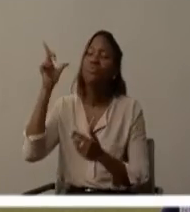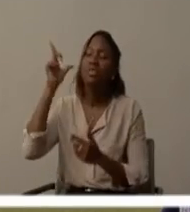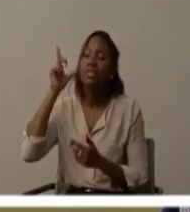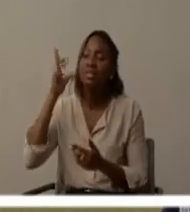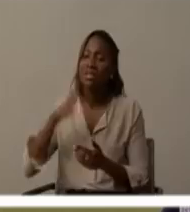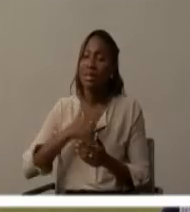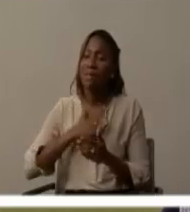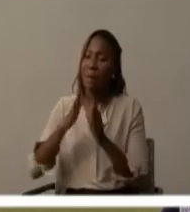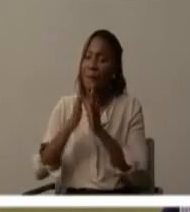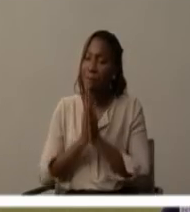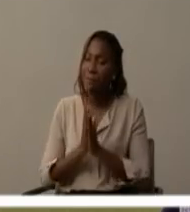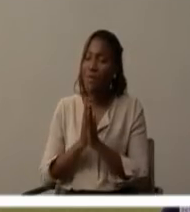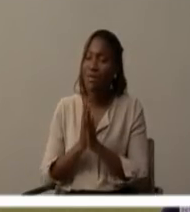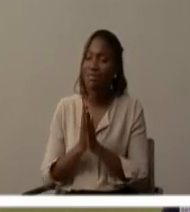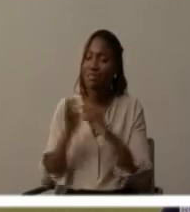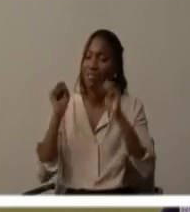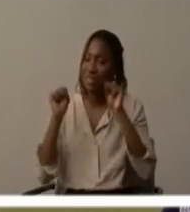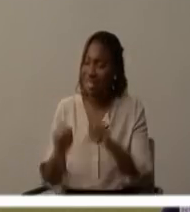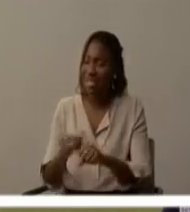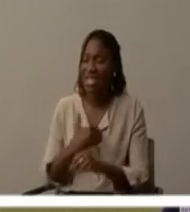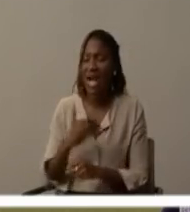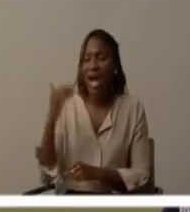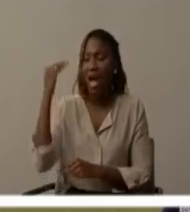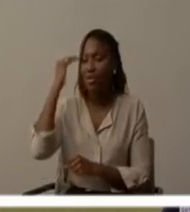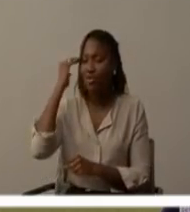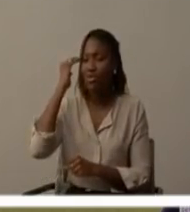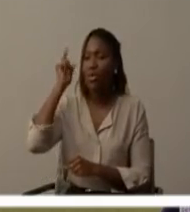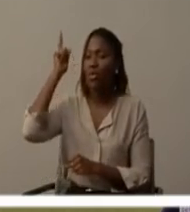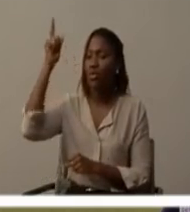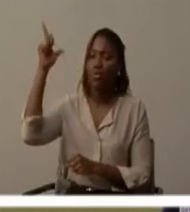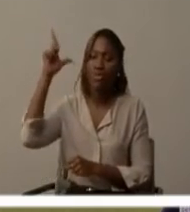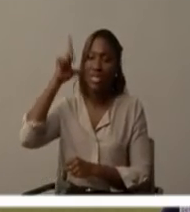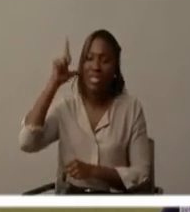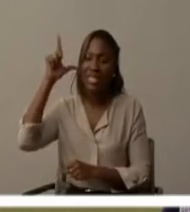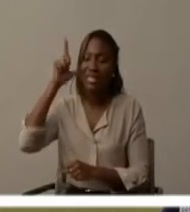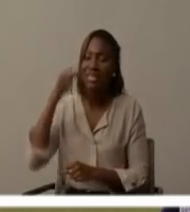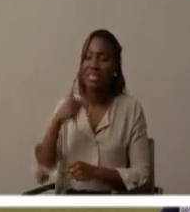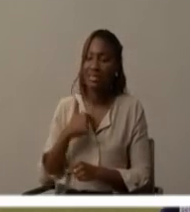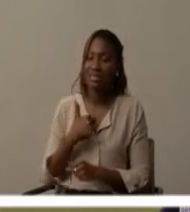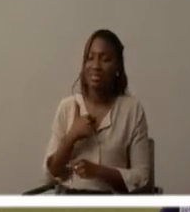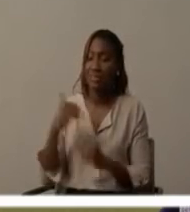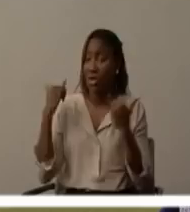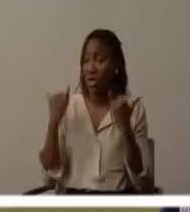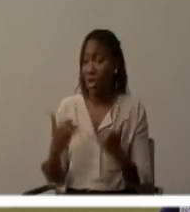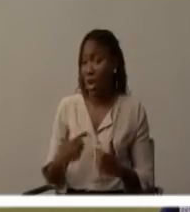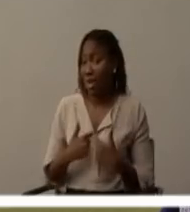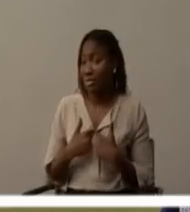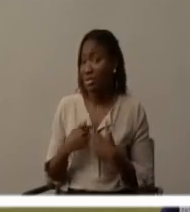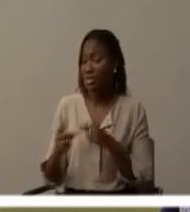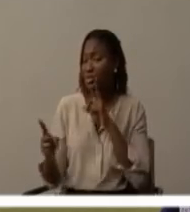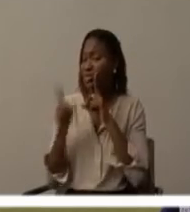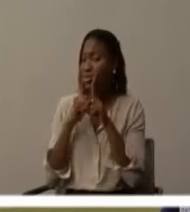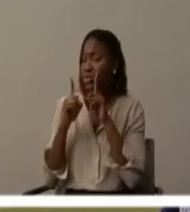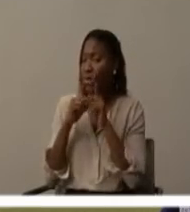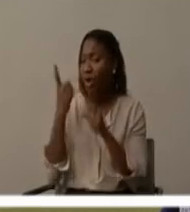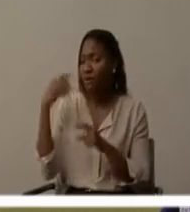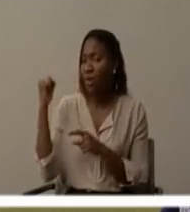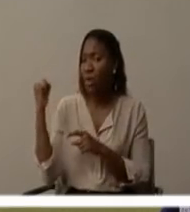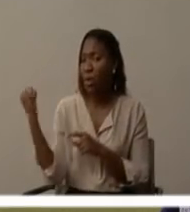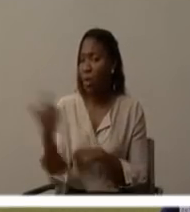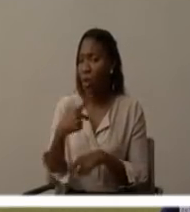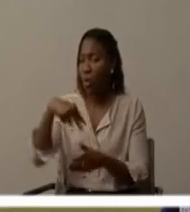I knew indeed that you always hear me, but I speak for the sake of all these who stand